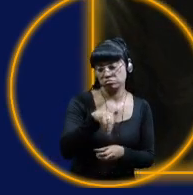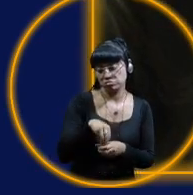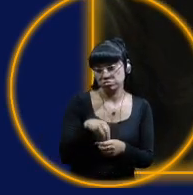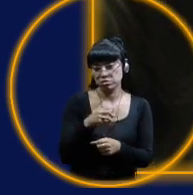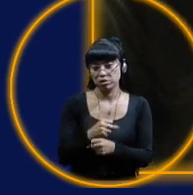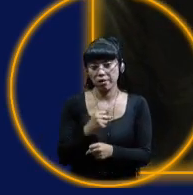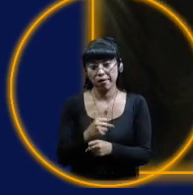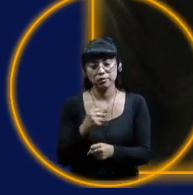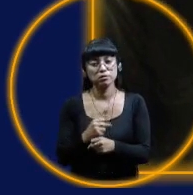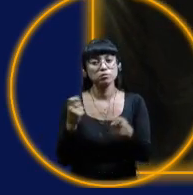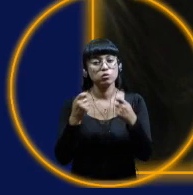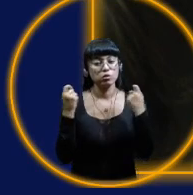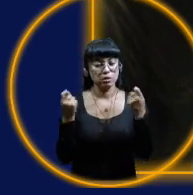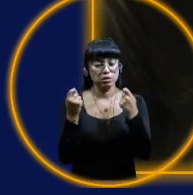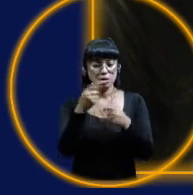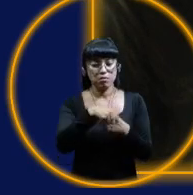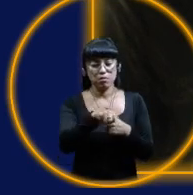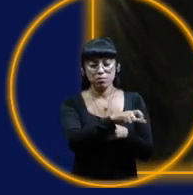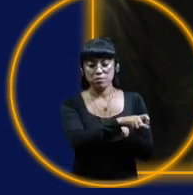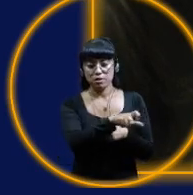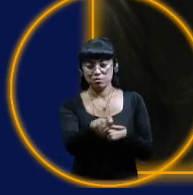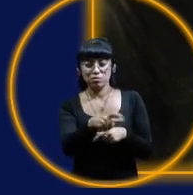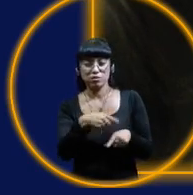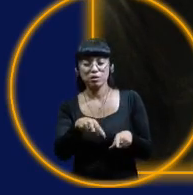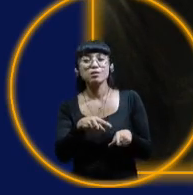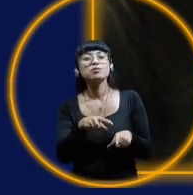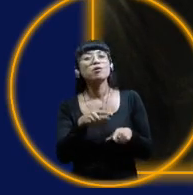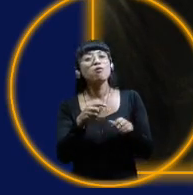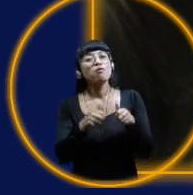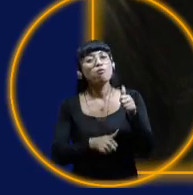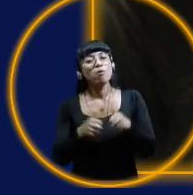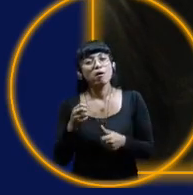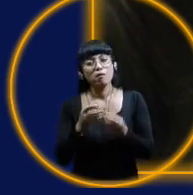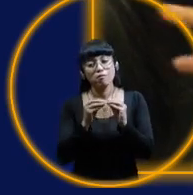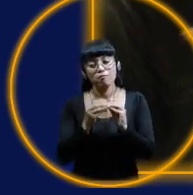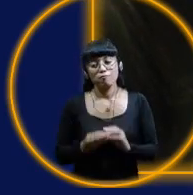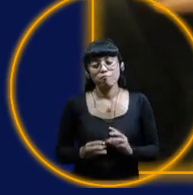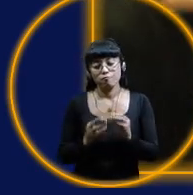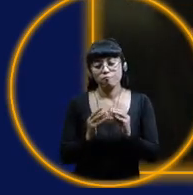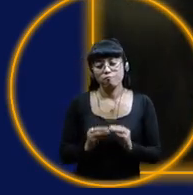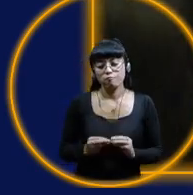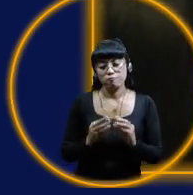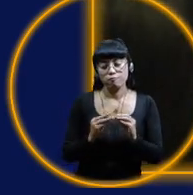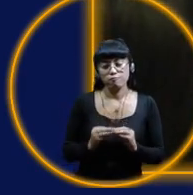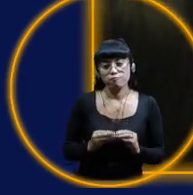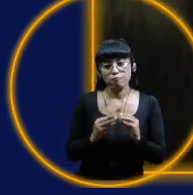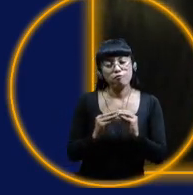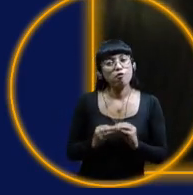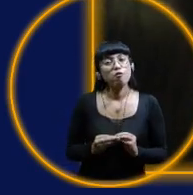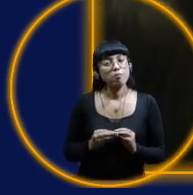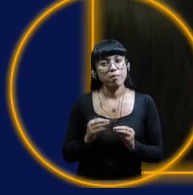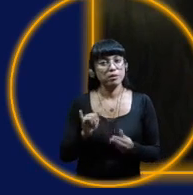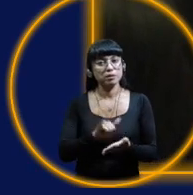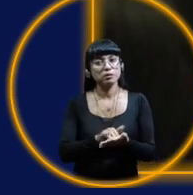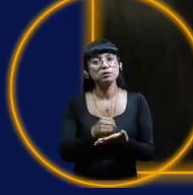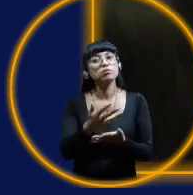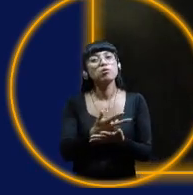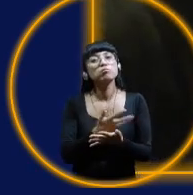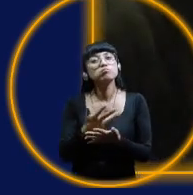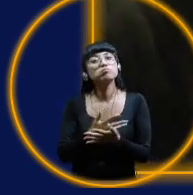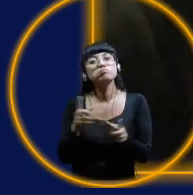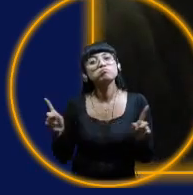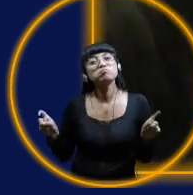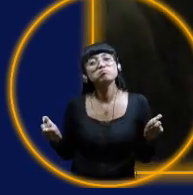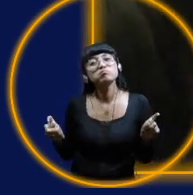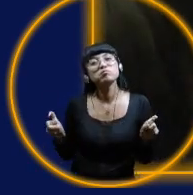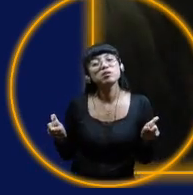is the ways, or what do what you want to tell us about all this topic? Mm-hmm. And maybe